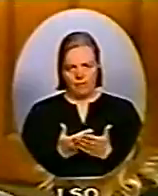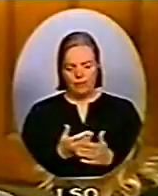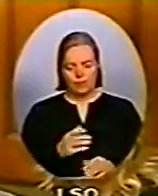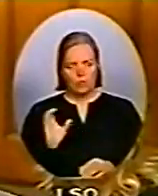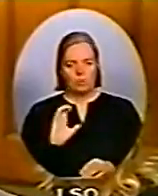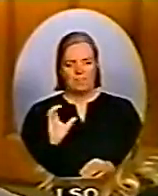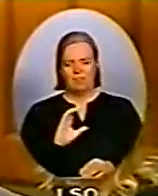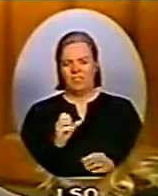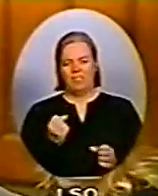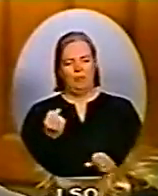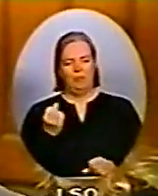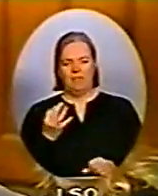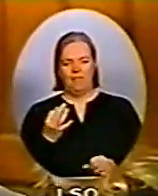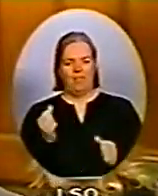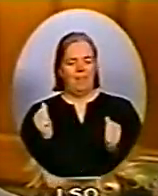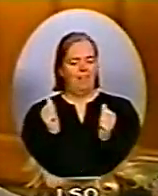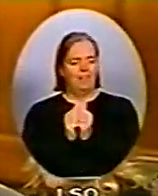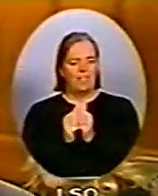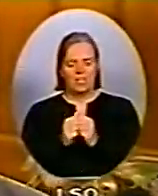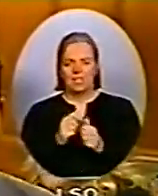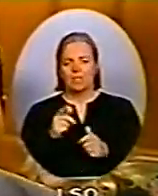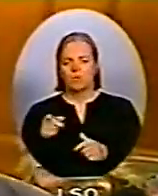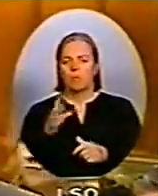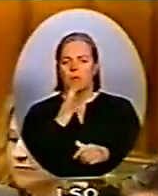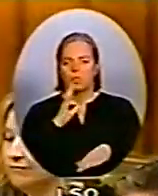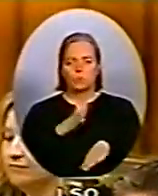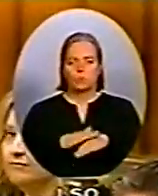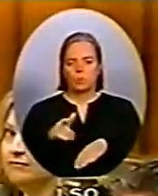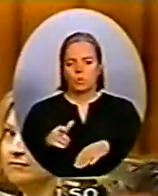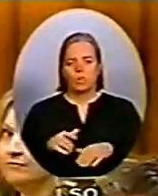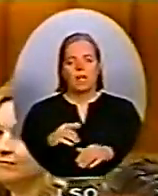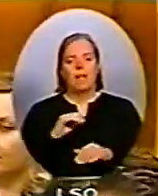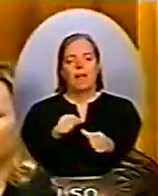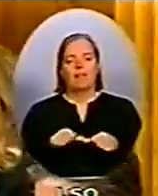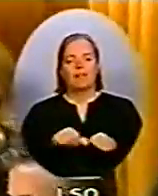IP address that he's referring to has nothing to do with the Conservative Party of Canada.